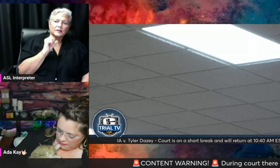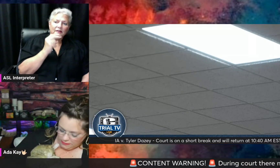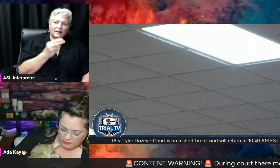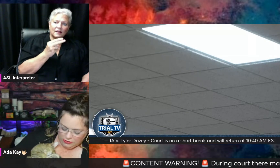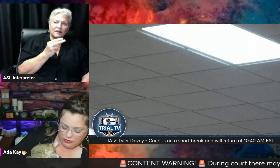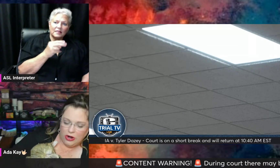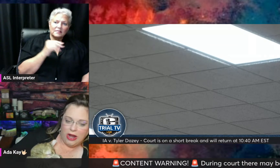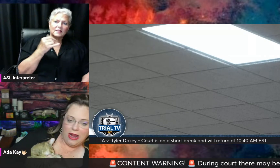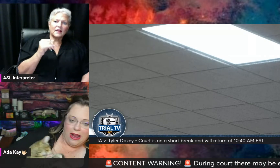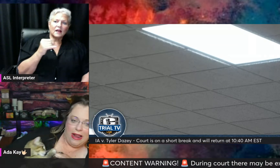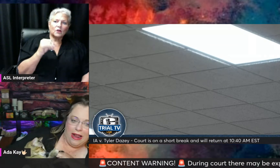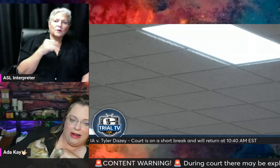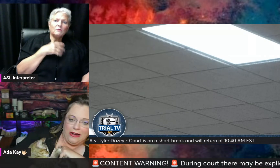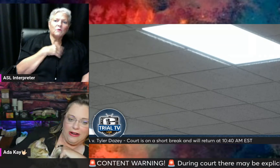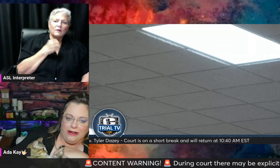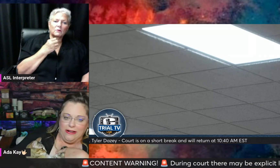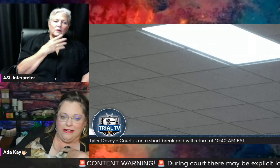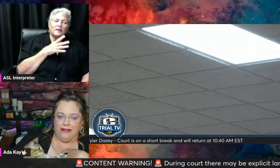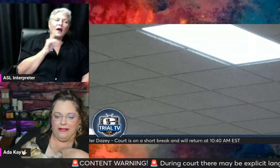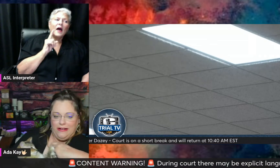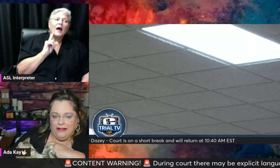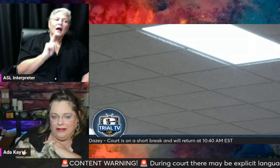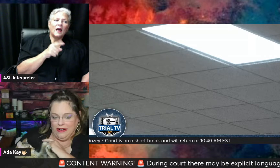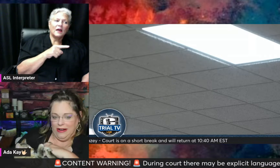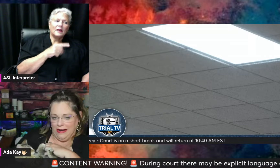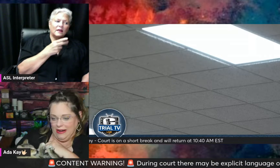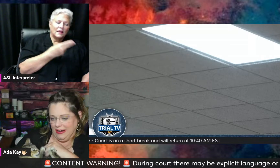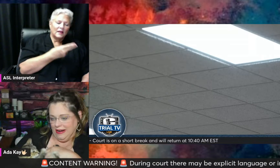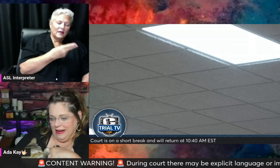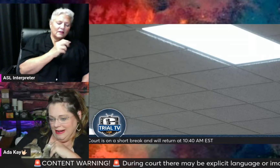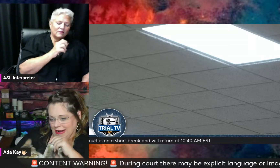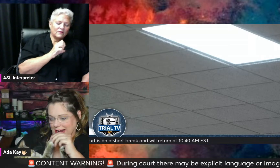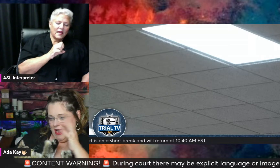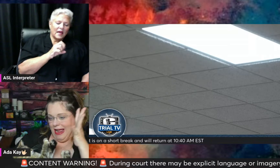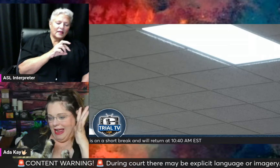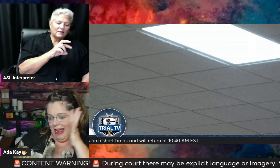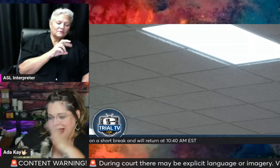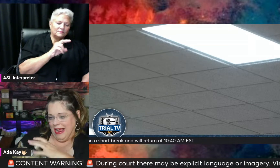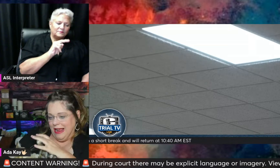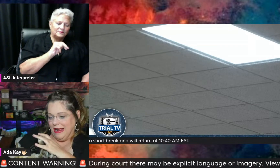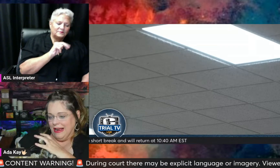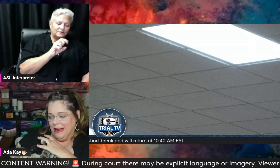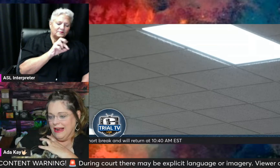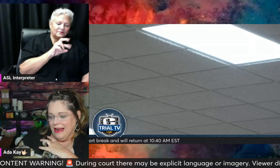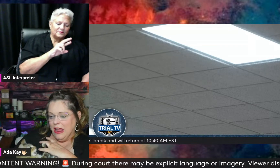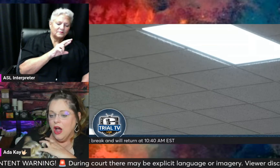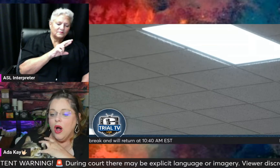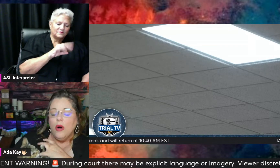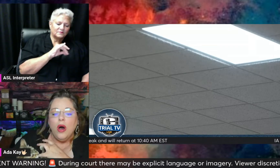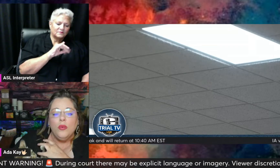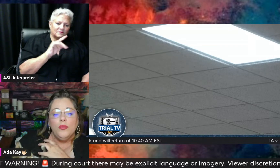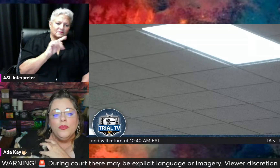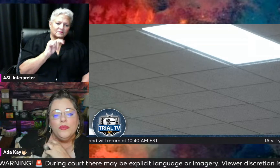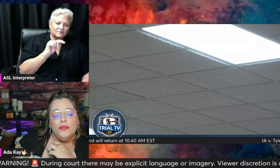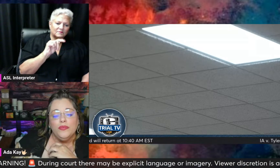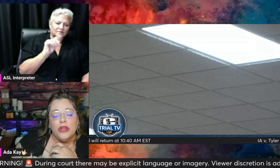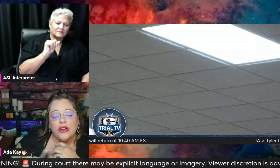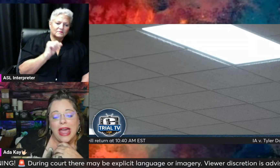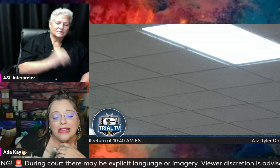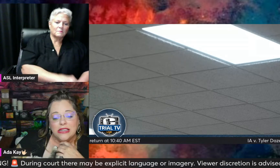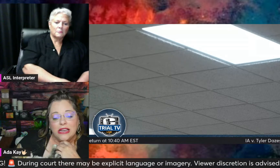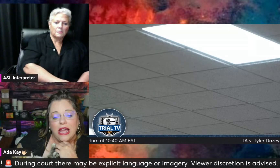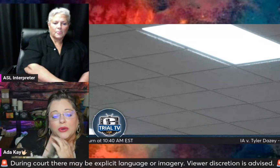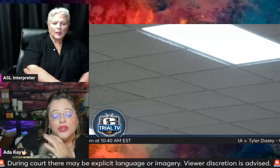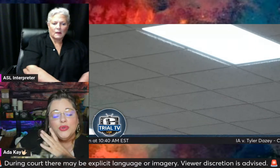Cash. He's the yellow and white one. And Henrietta. Oh,